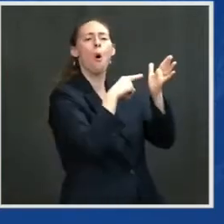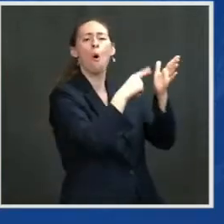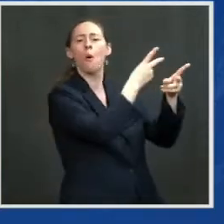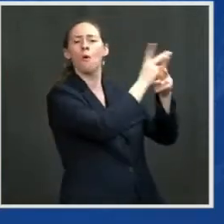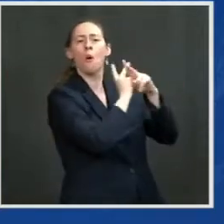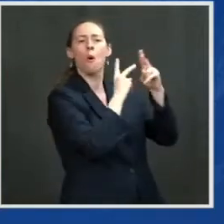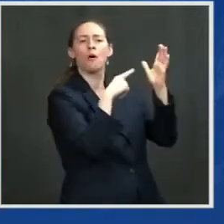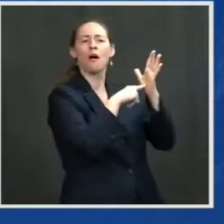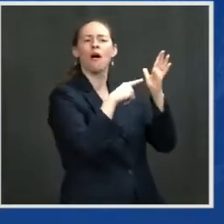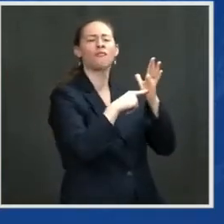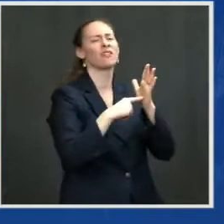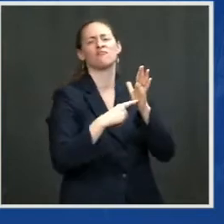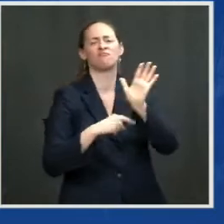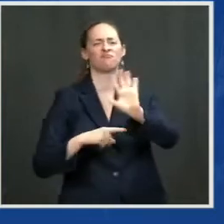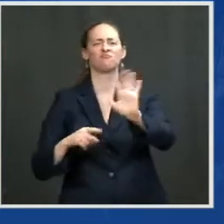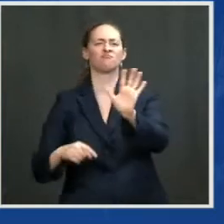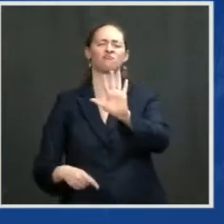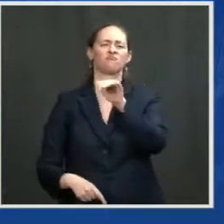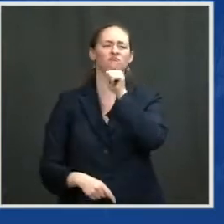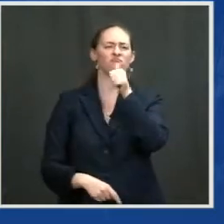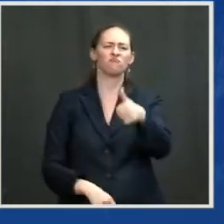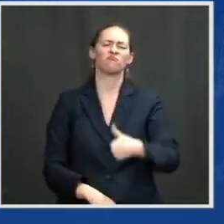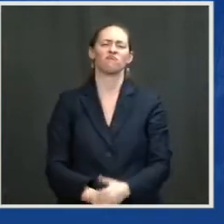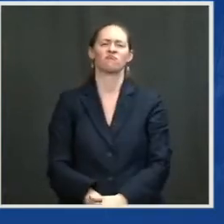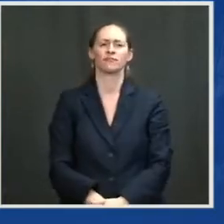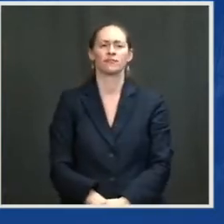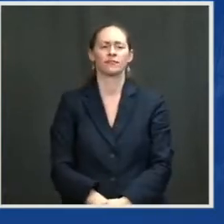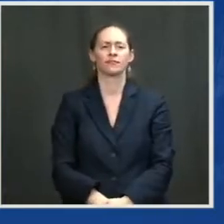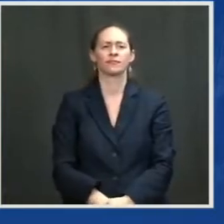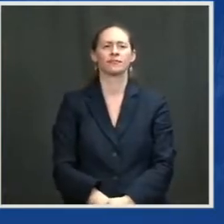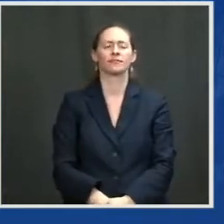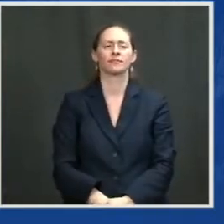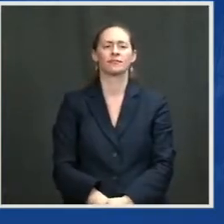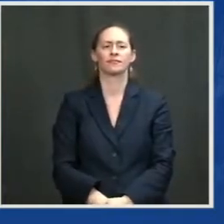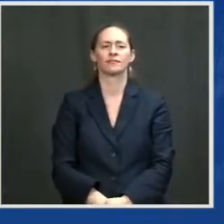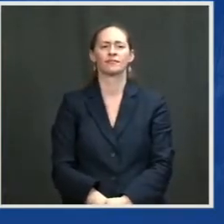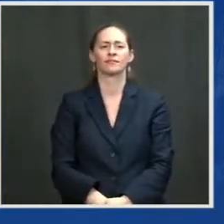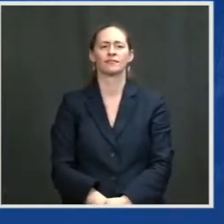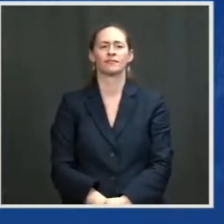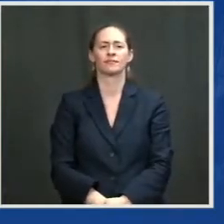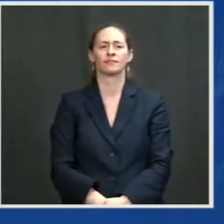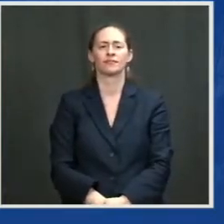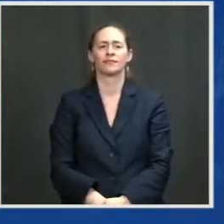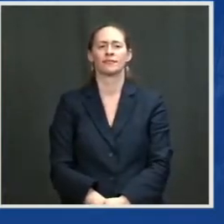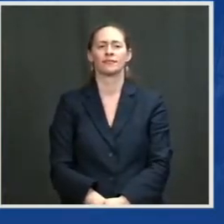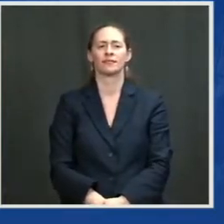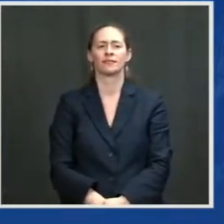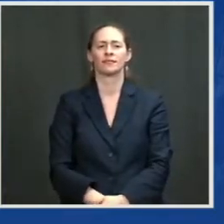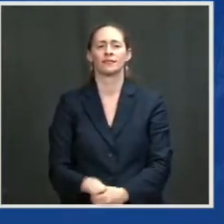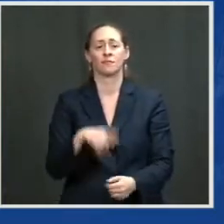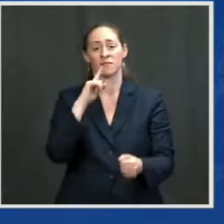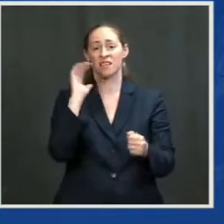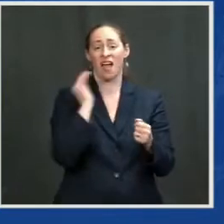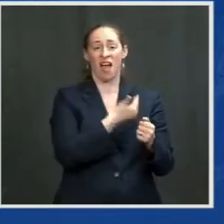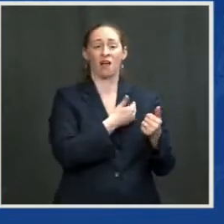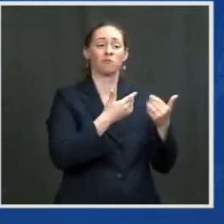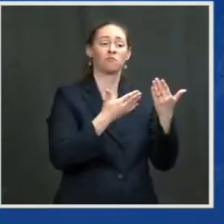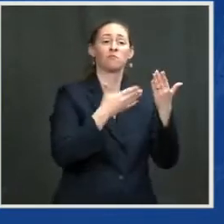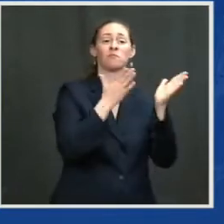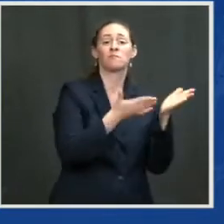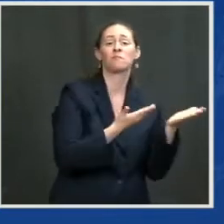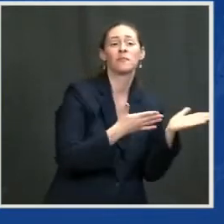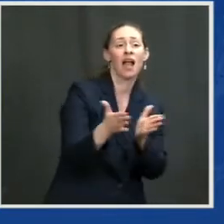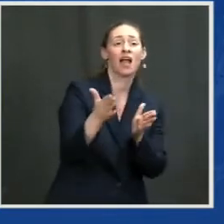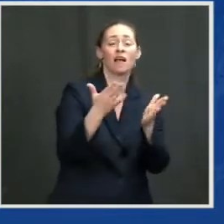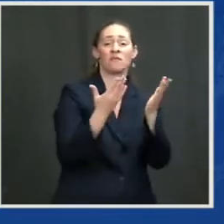is, what I'm proposing is badly needed and able to be paid for and still grow.